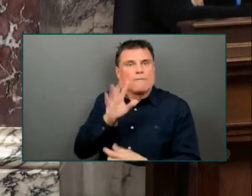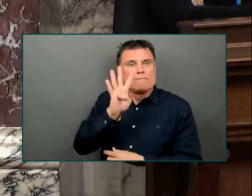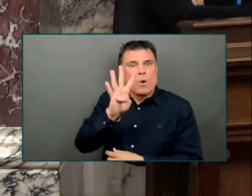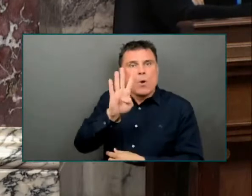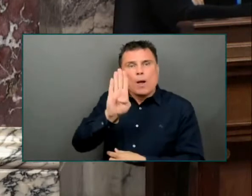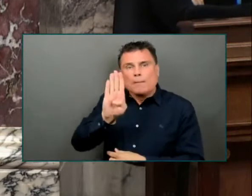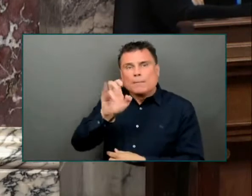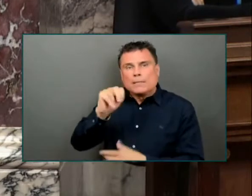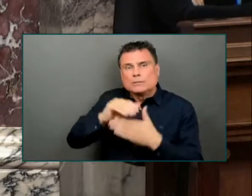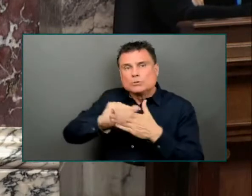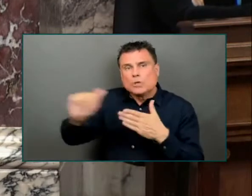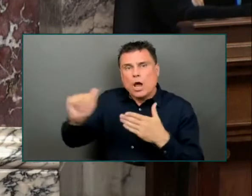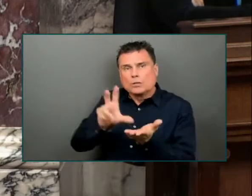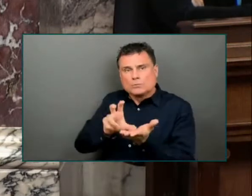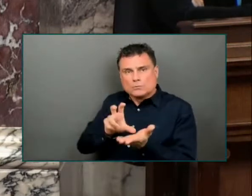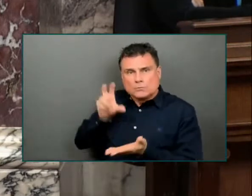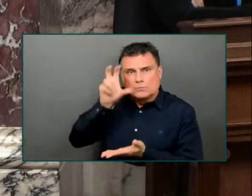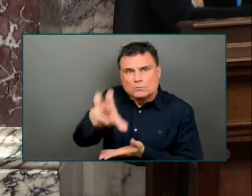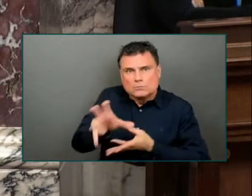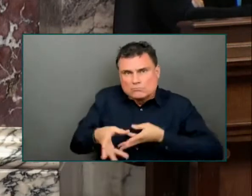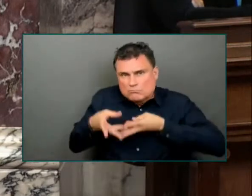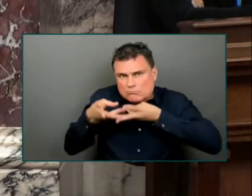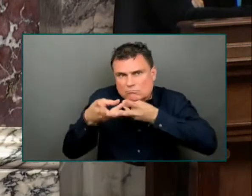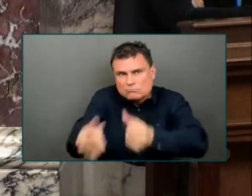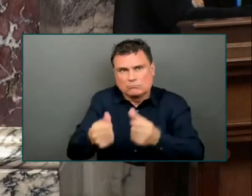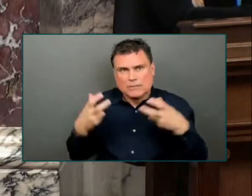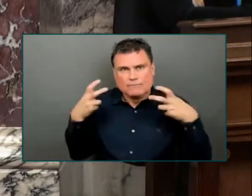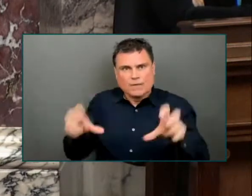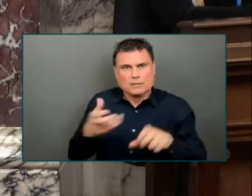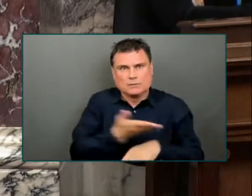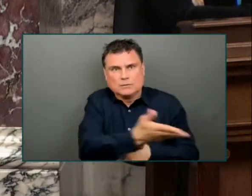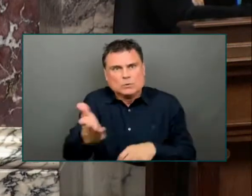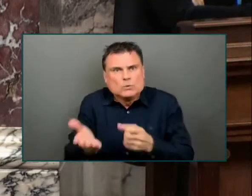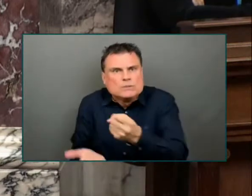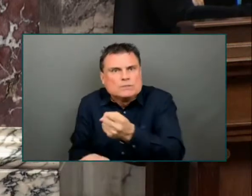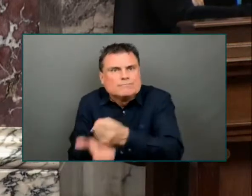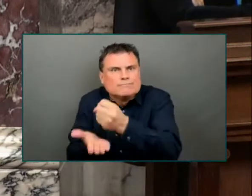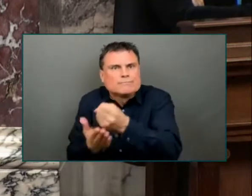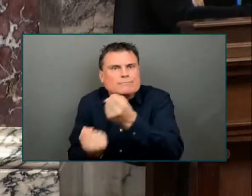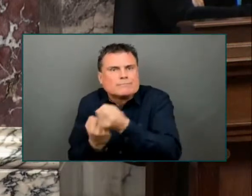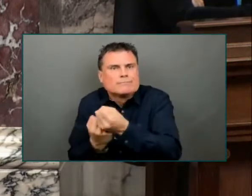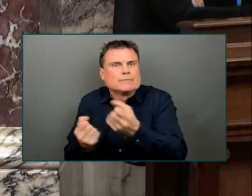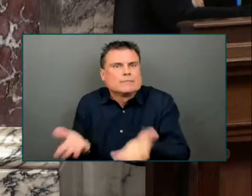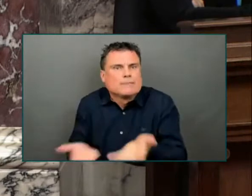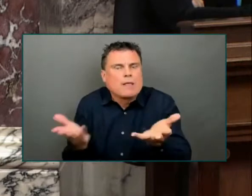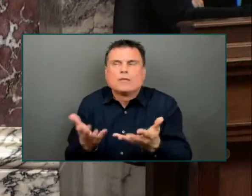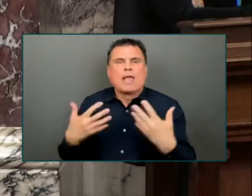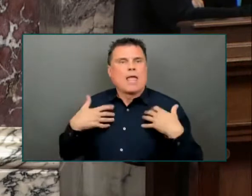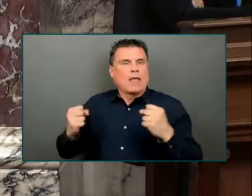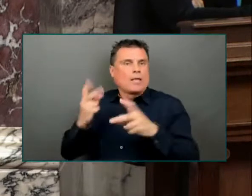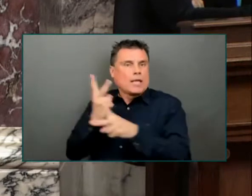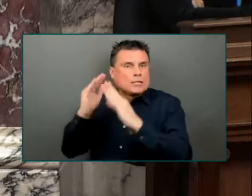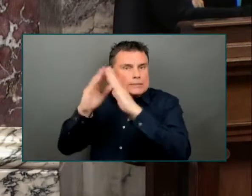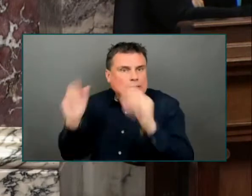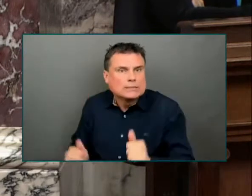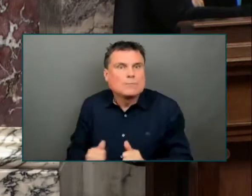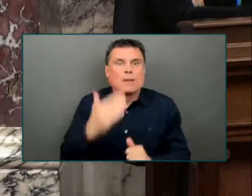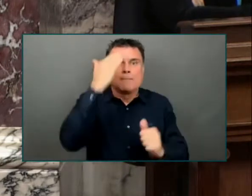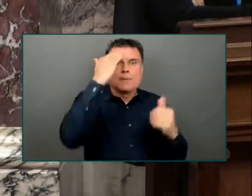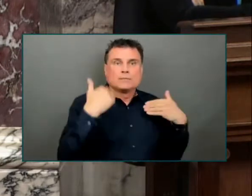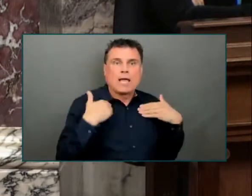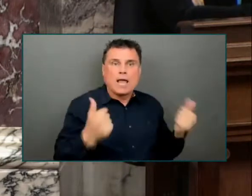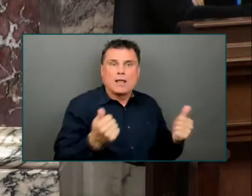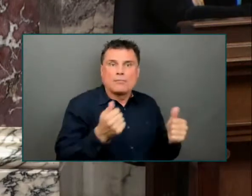while strengthening our health and mental health care system for tomorrow. This includes $900 million to